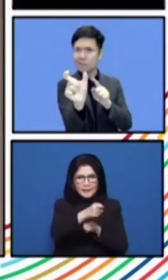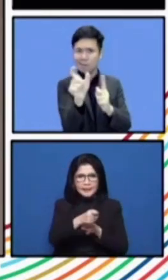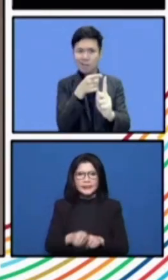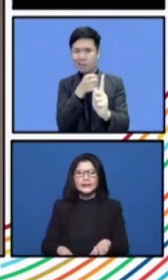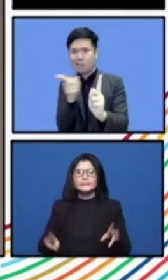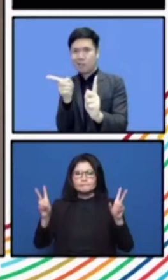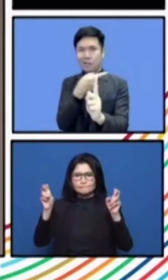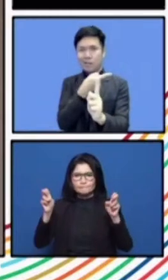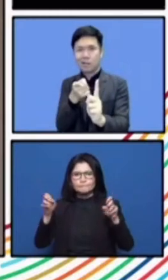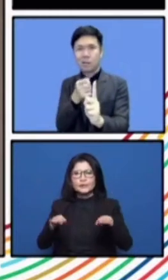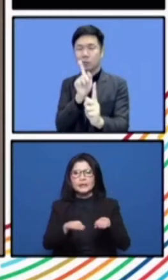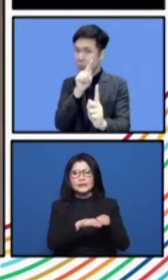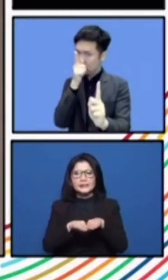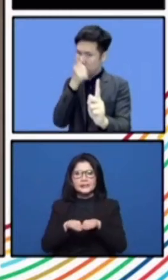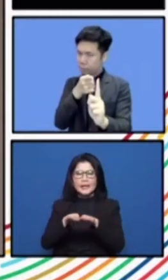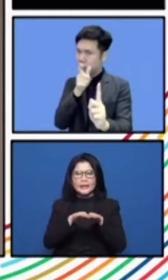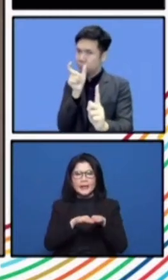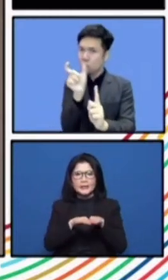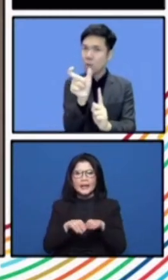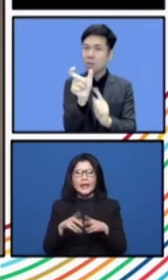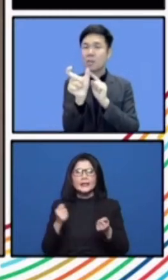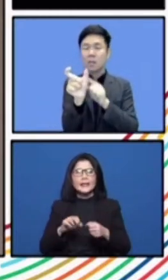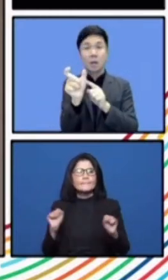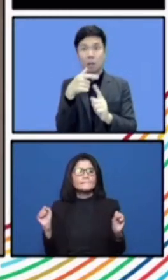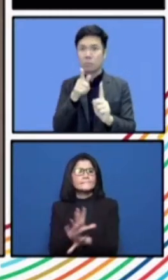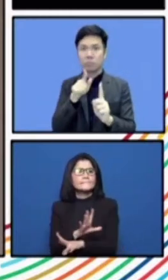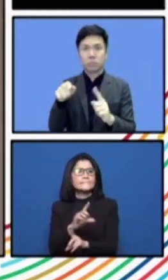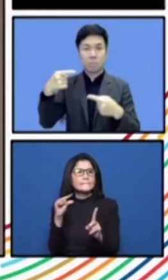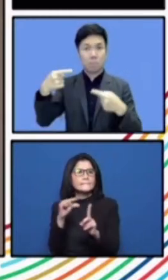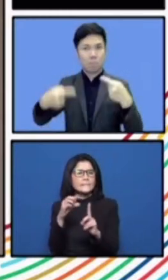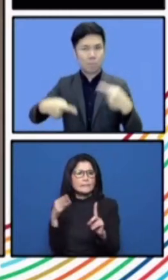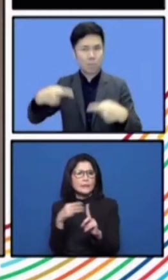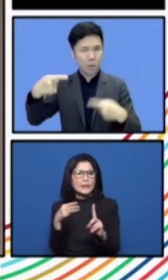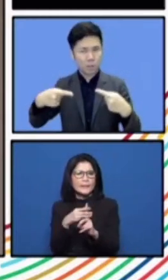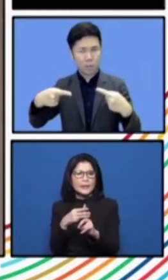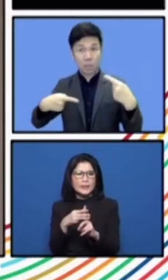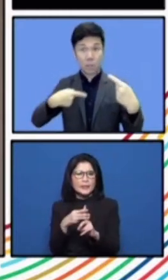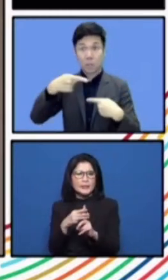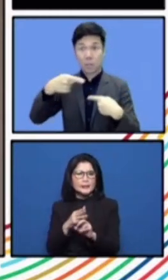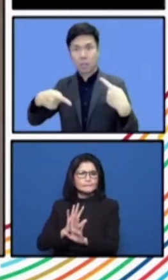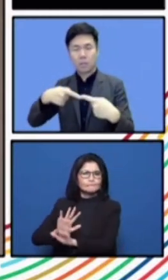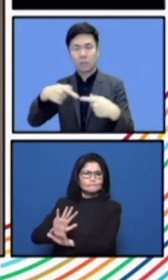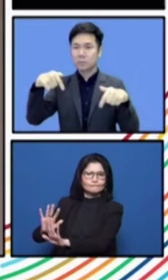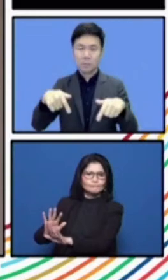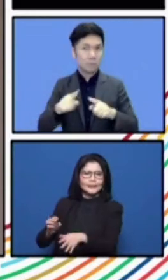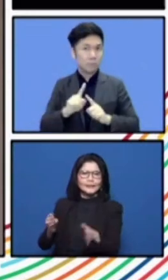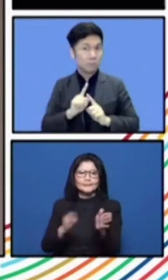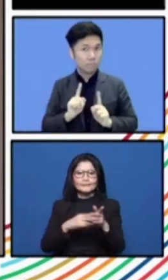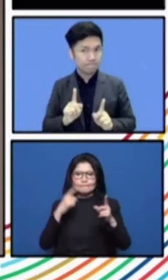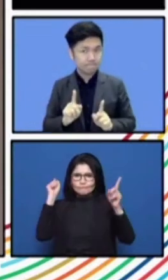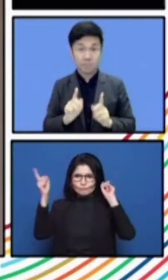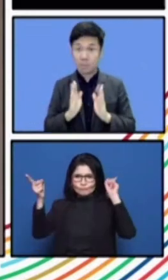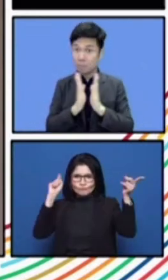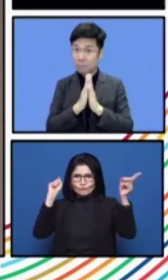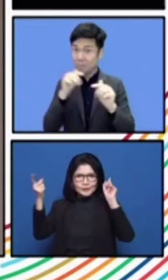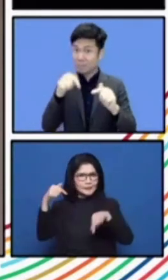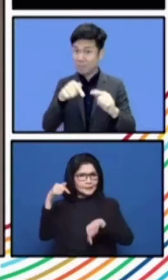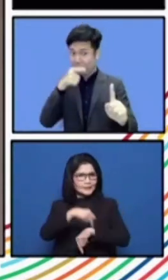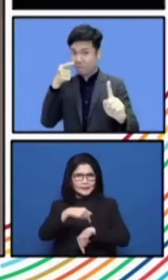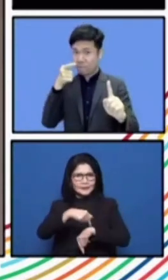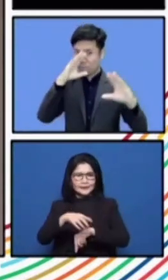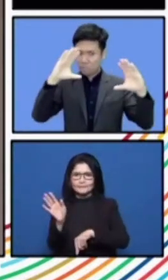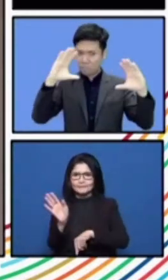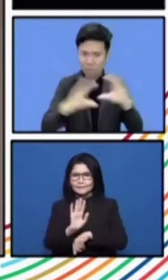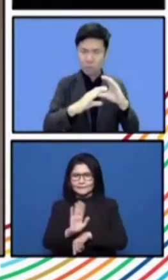and avoid politicization of this platform which is mandated for economic and social development